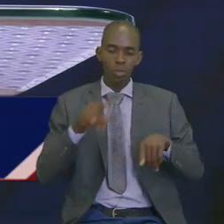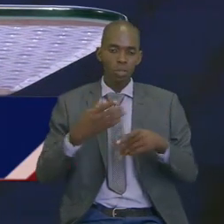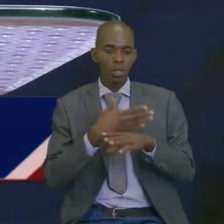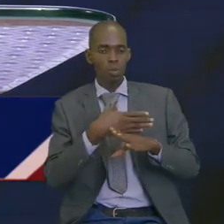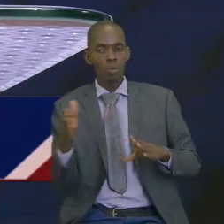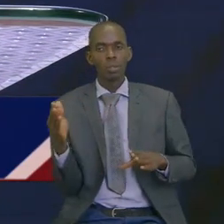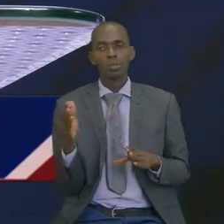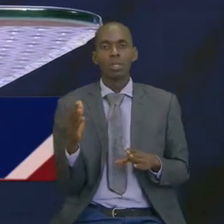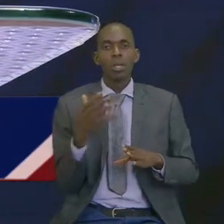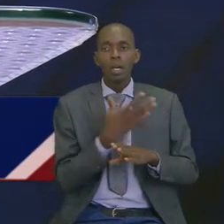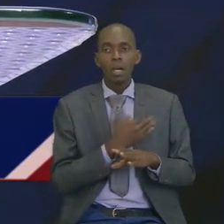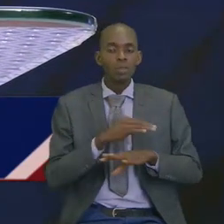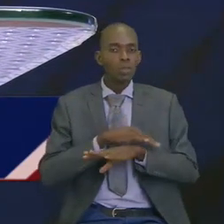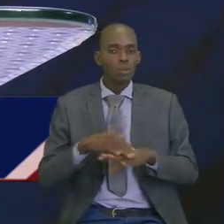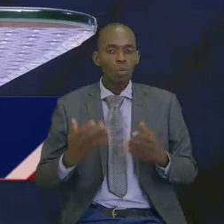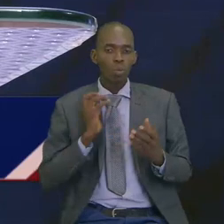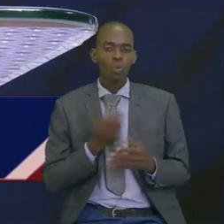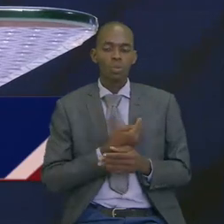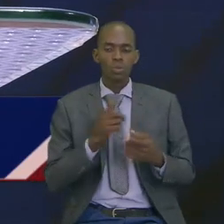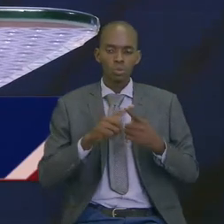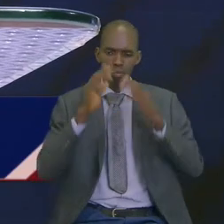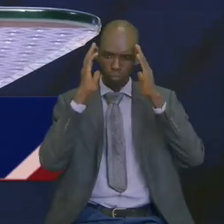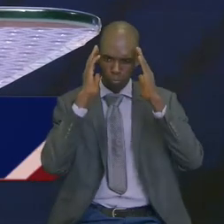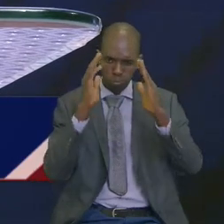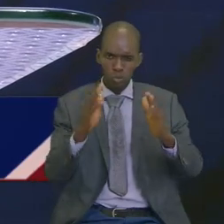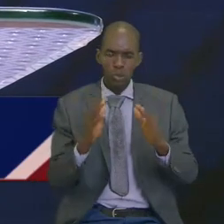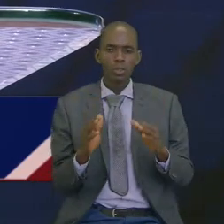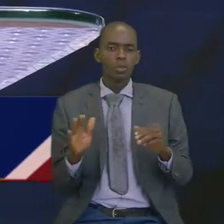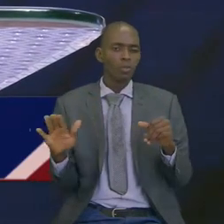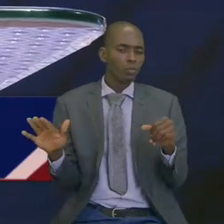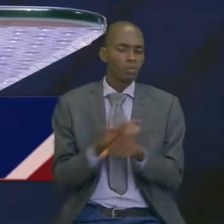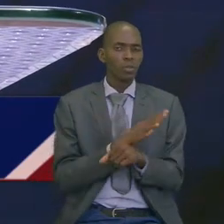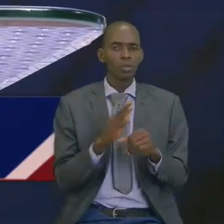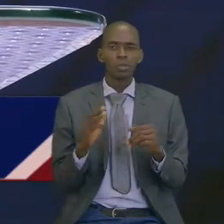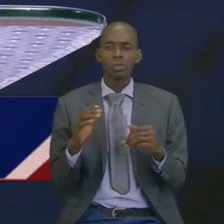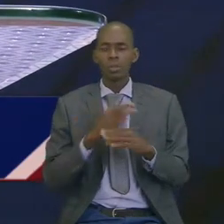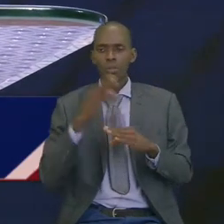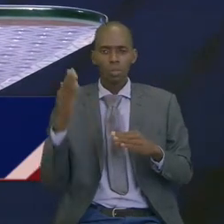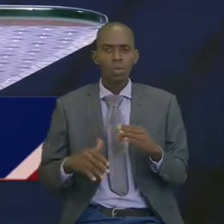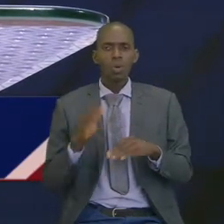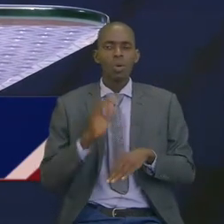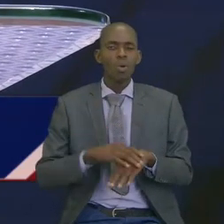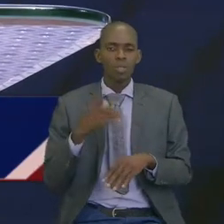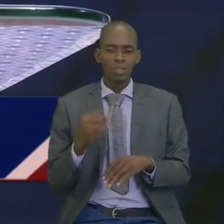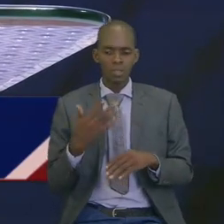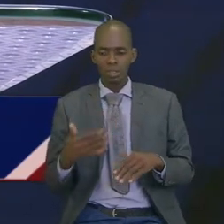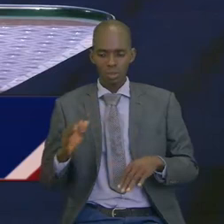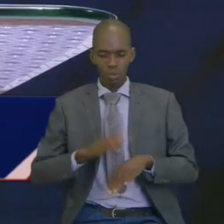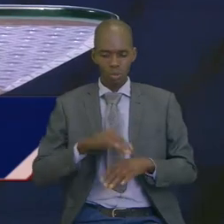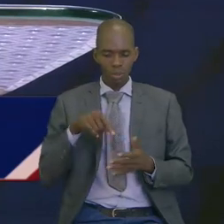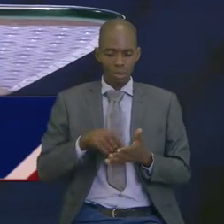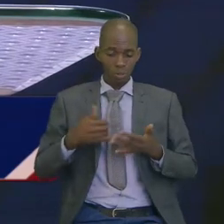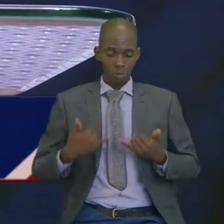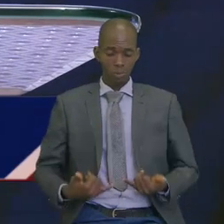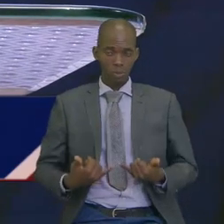the bridge. And he doesn't want us to concentrate fully, totally, completely on the things of this present time. Because